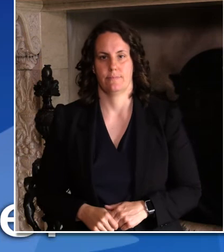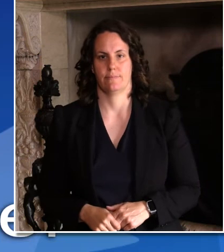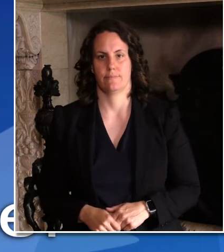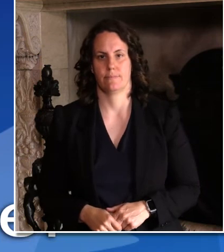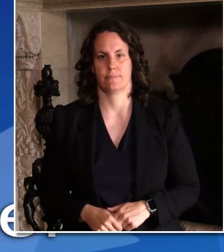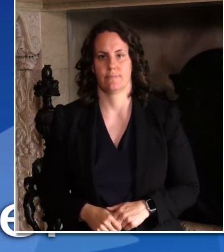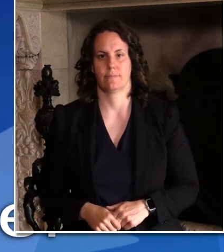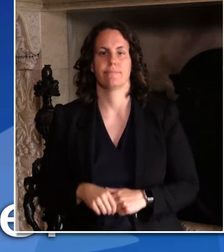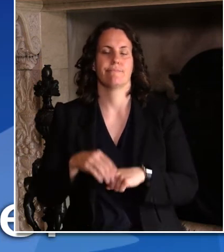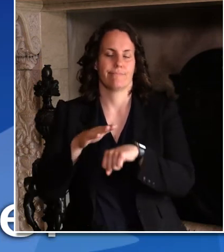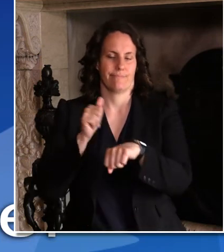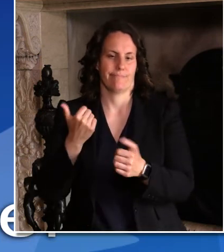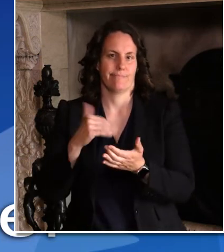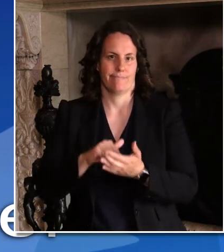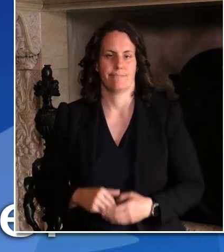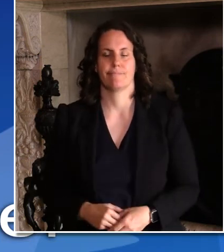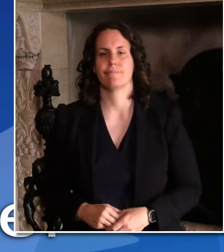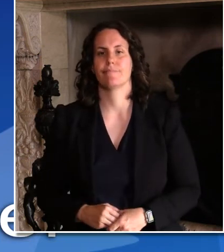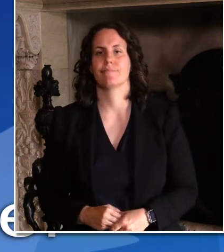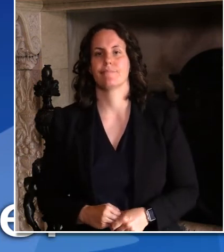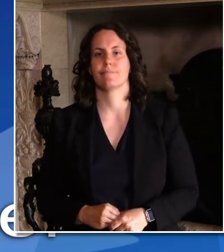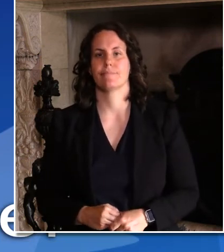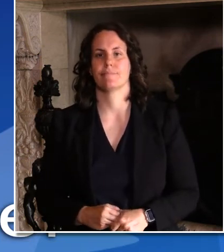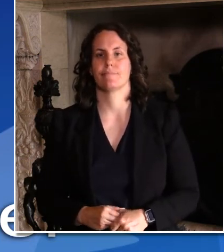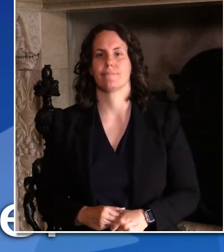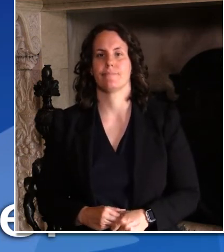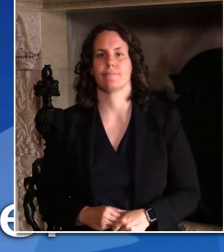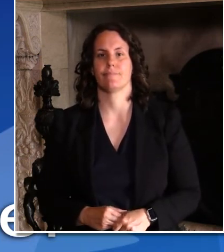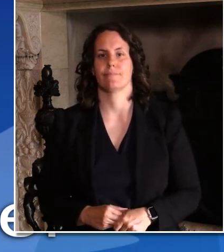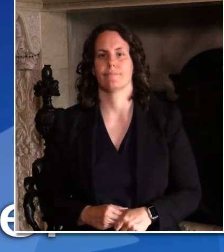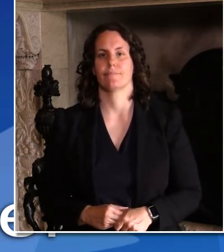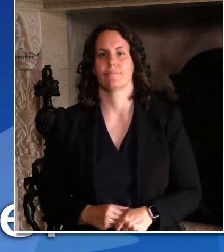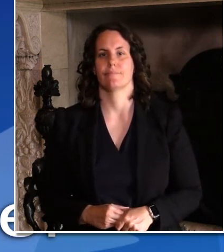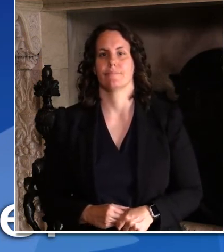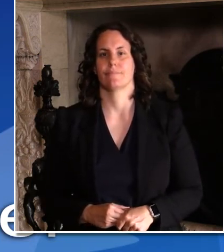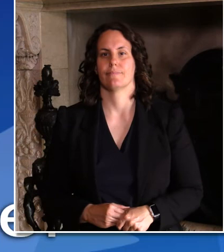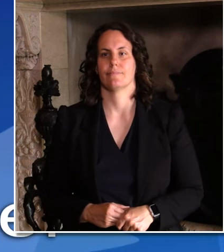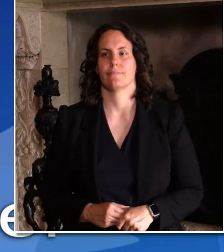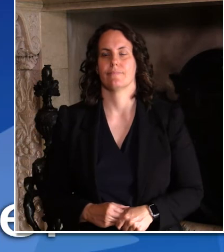Reminder, *6 to unmute your phone. Marty Glazer from Spectrum News.